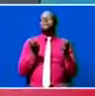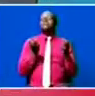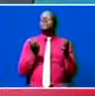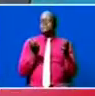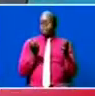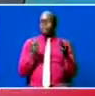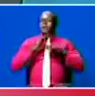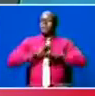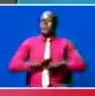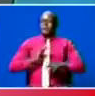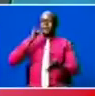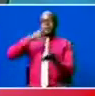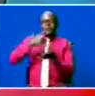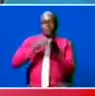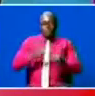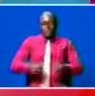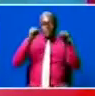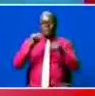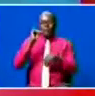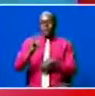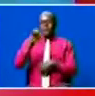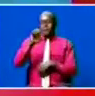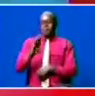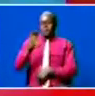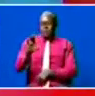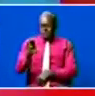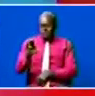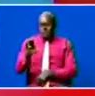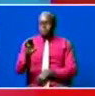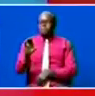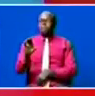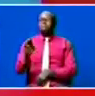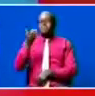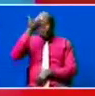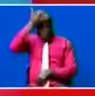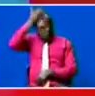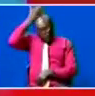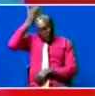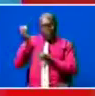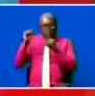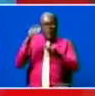for you, including the chairman of the Independent Electoral and Boundaries Commission of Fula Chebukati appearing before